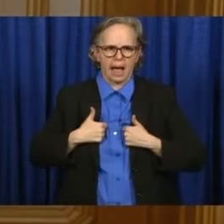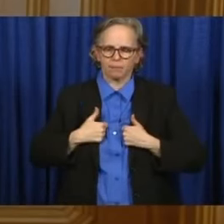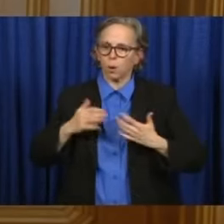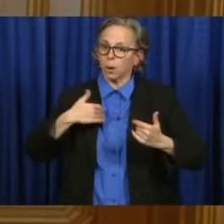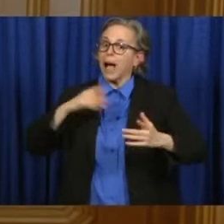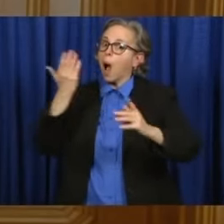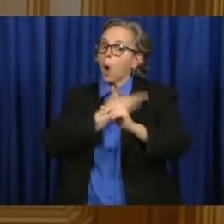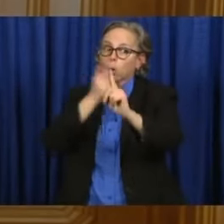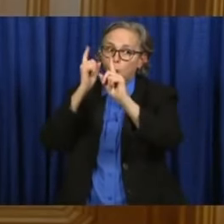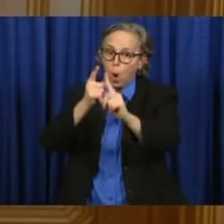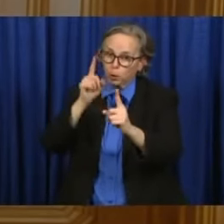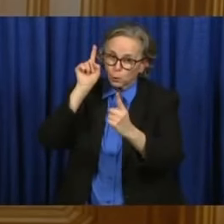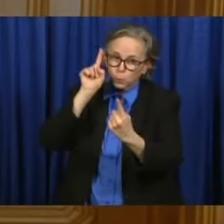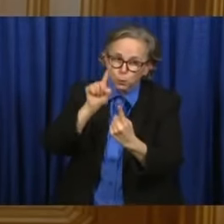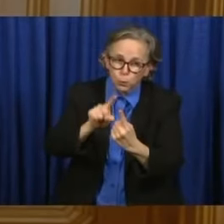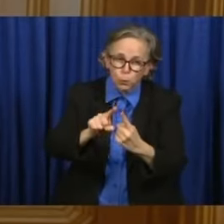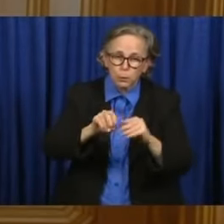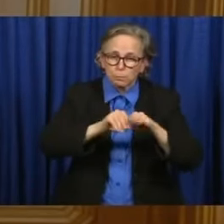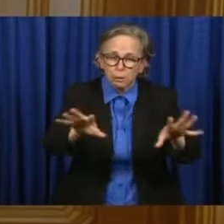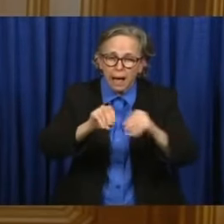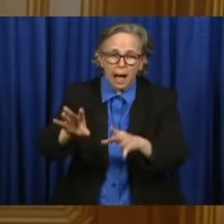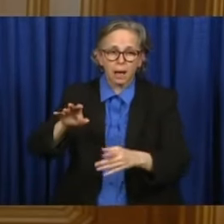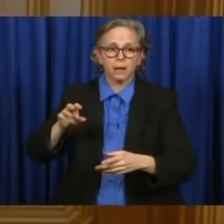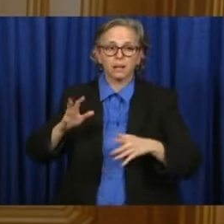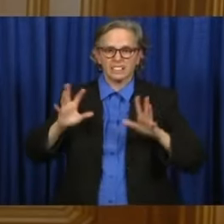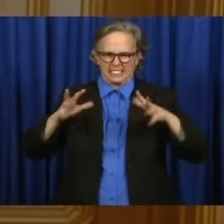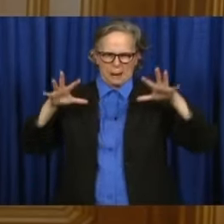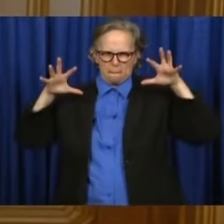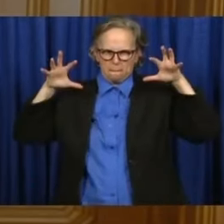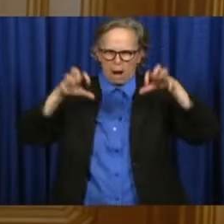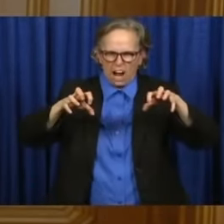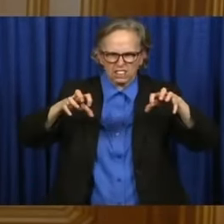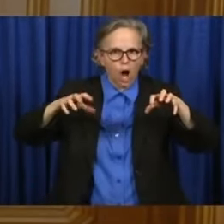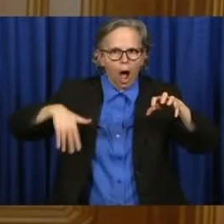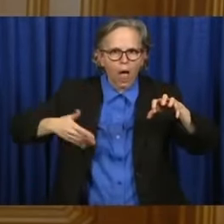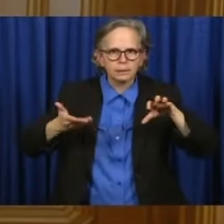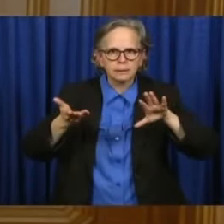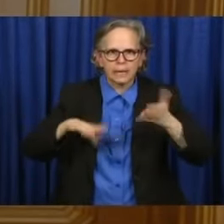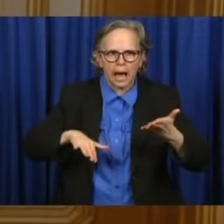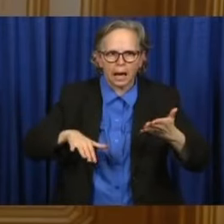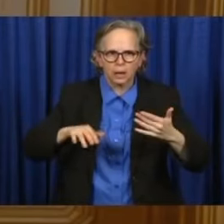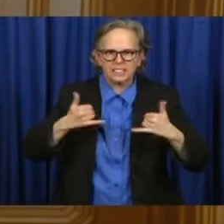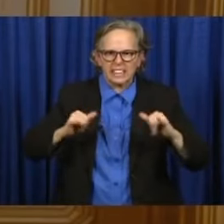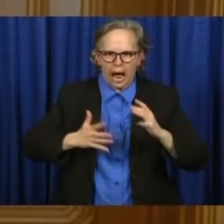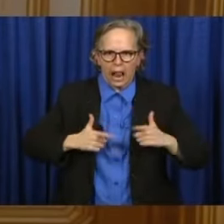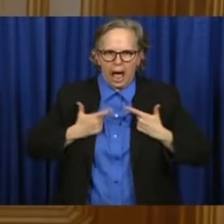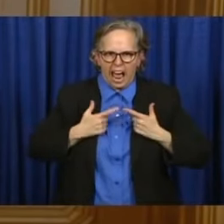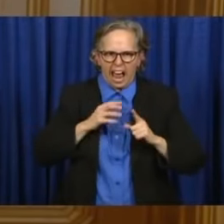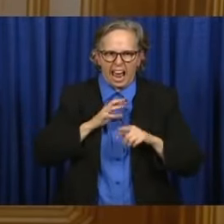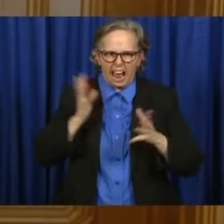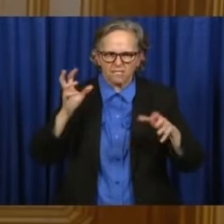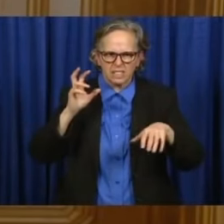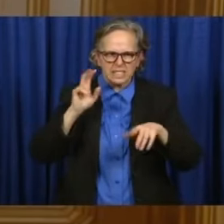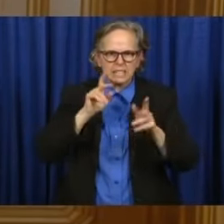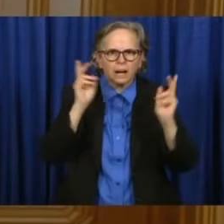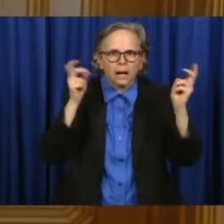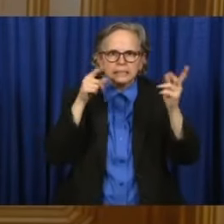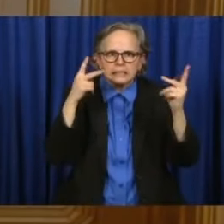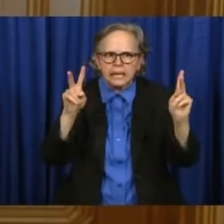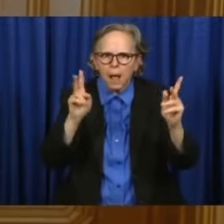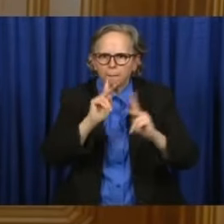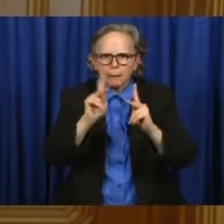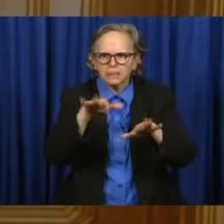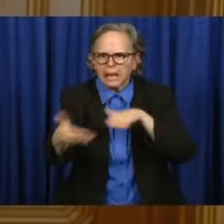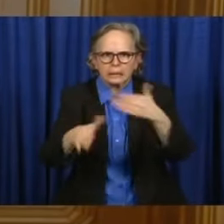He's not dead. He's very much alive, and we're seeing our fellow citizens who die every day. So if we can keep